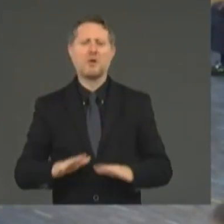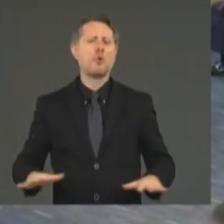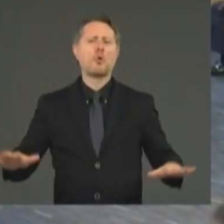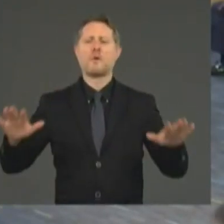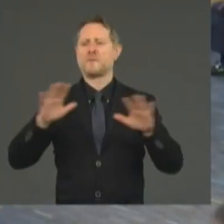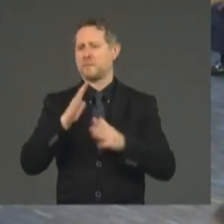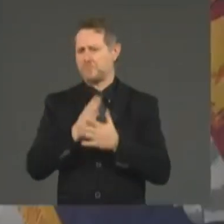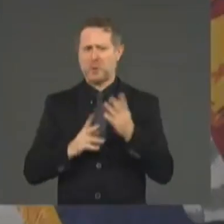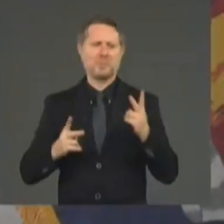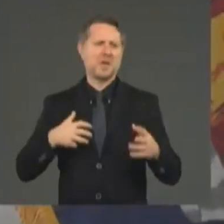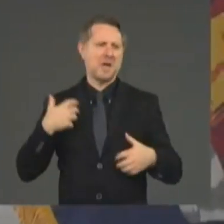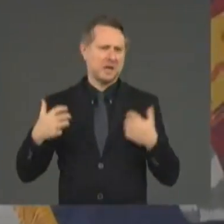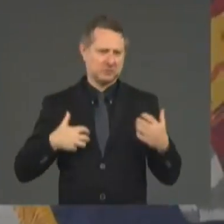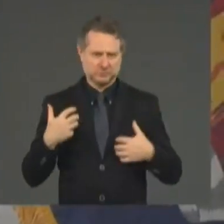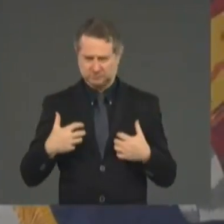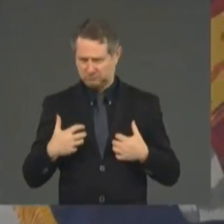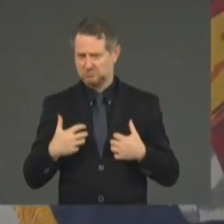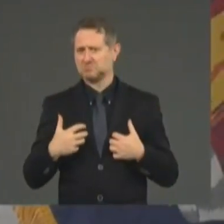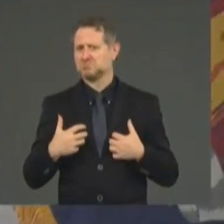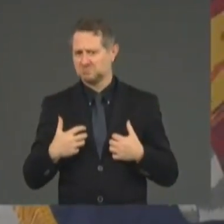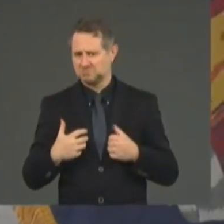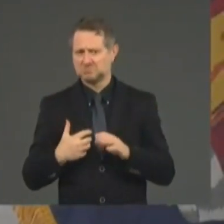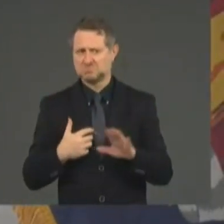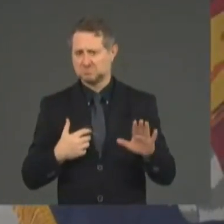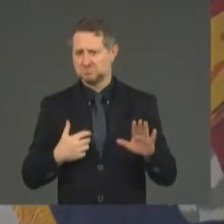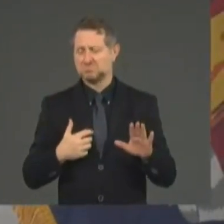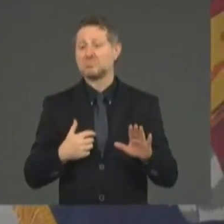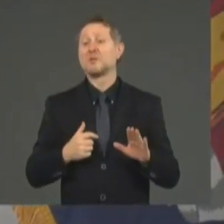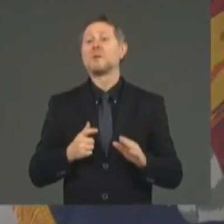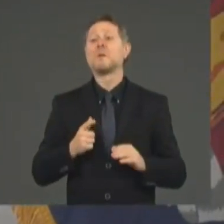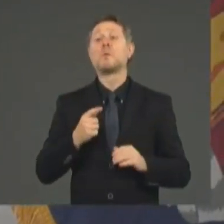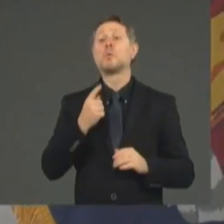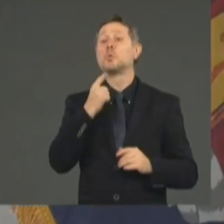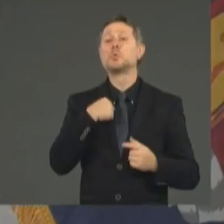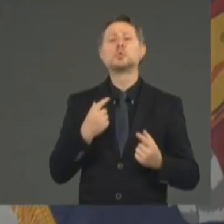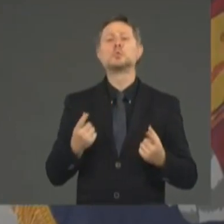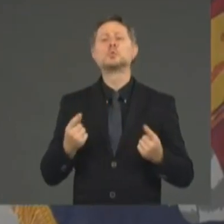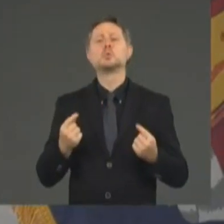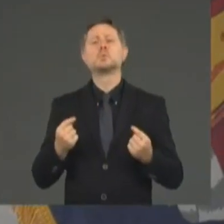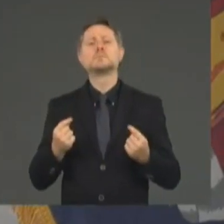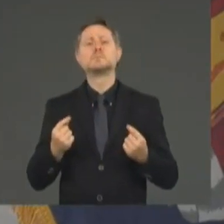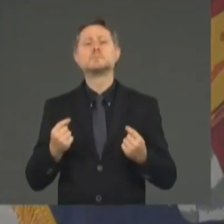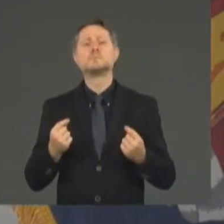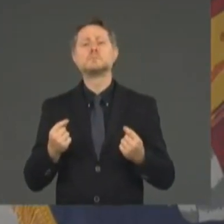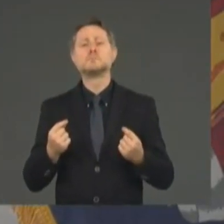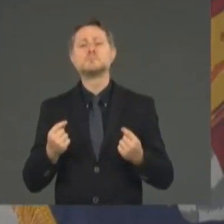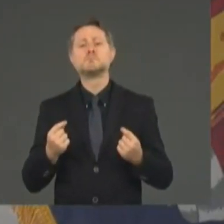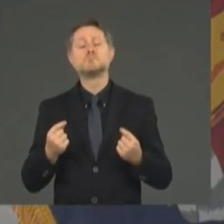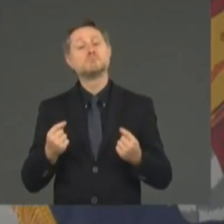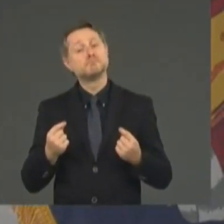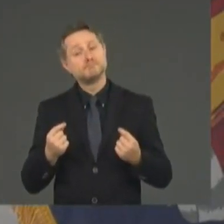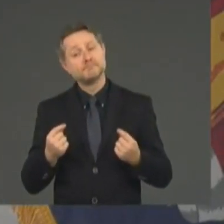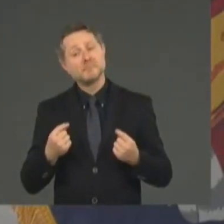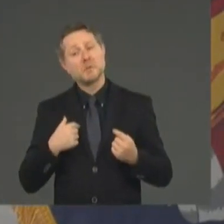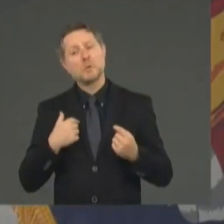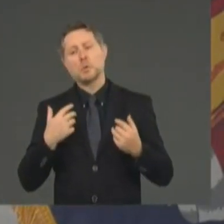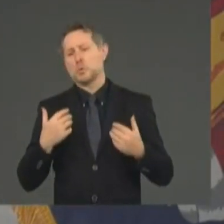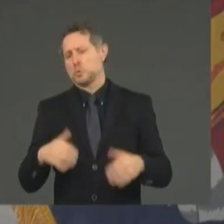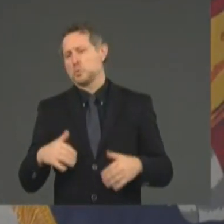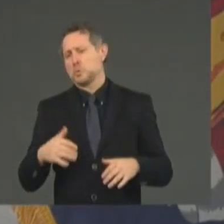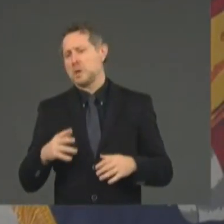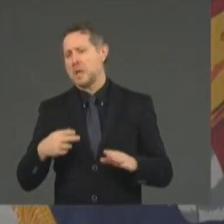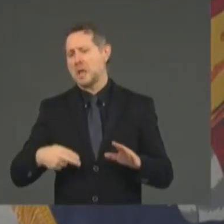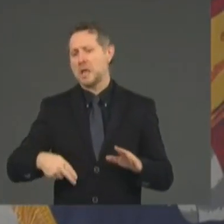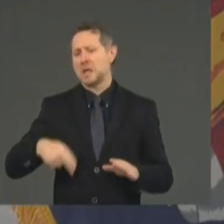with good reason. Here's the needle you have to thread, right? We have an unprecedented number of